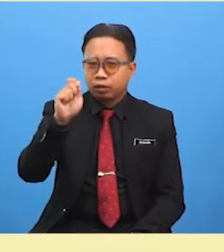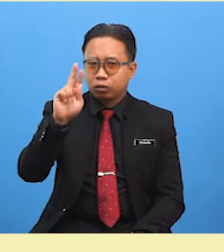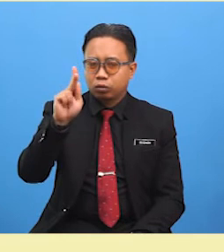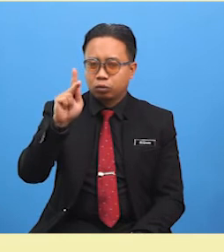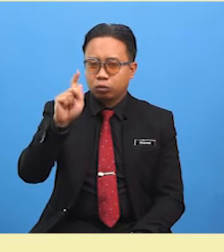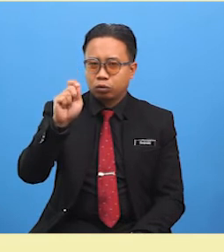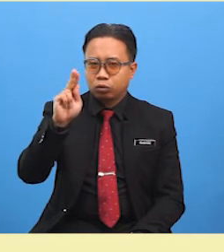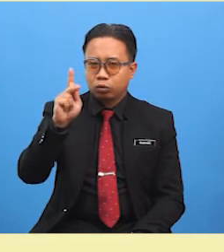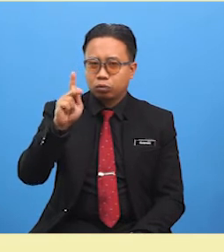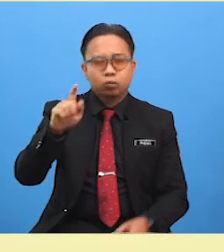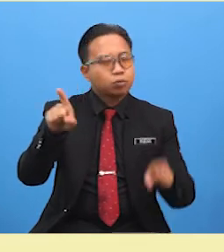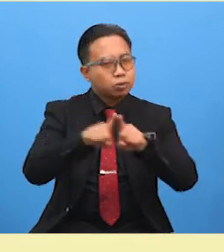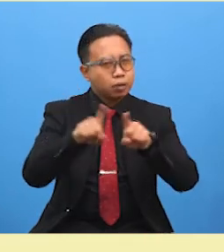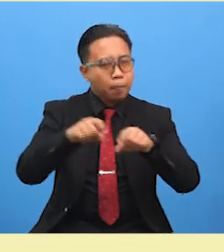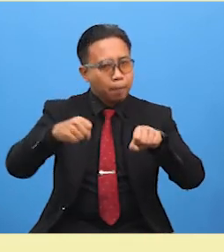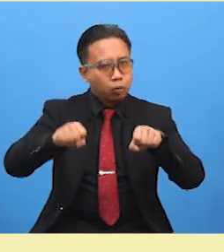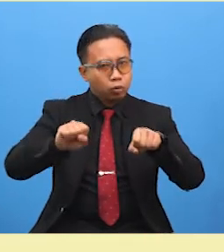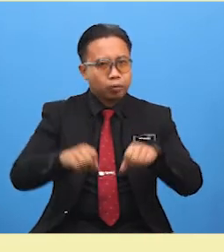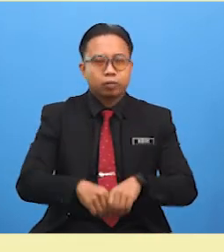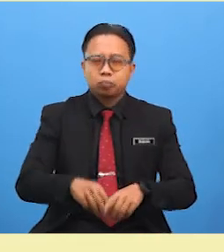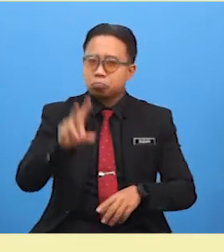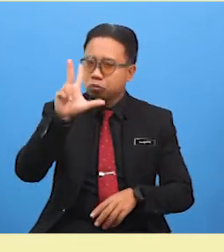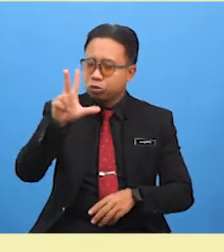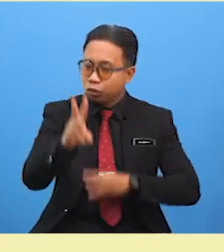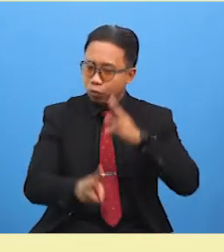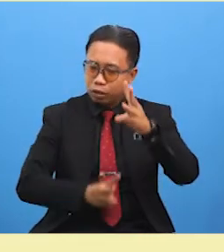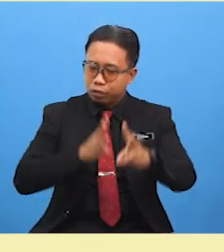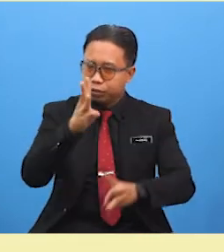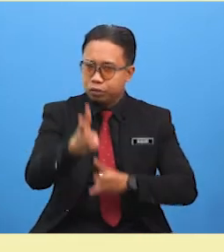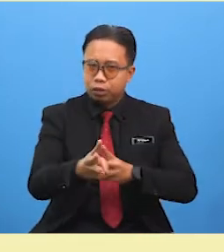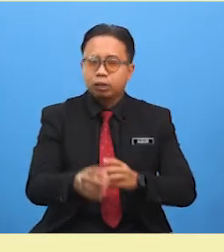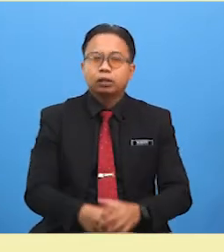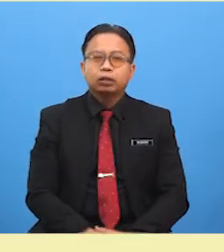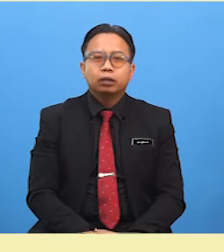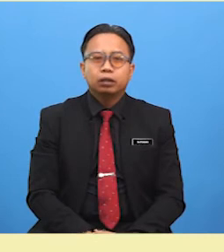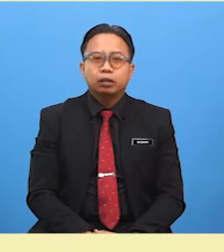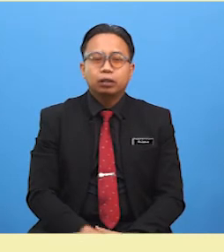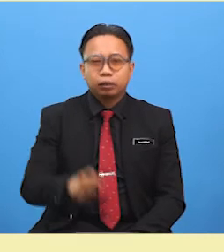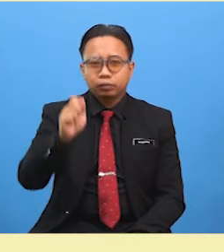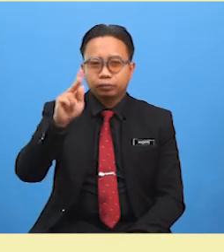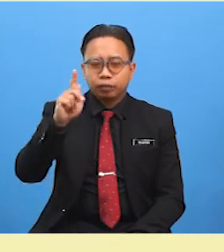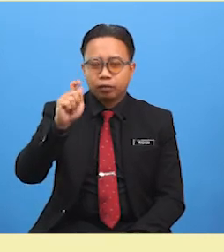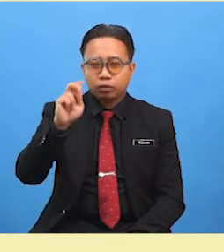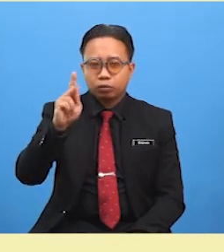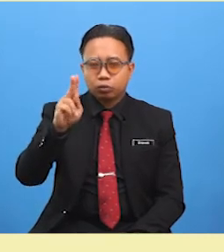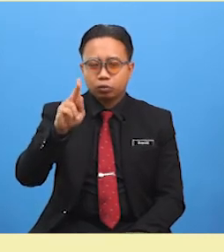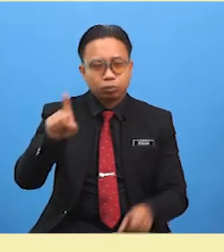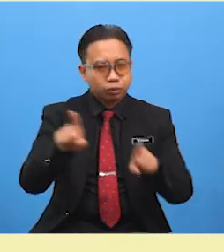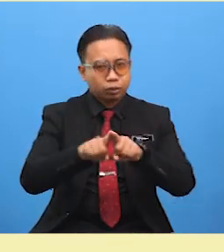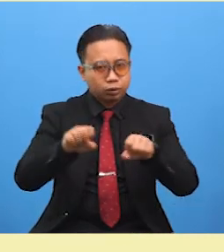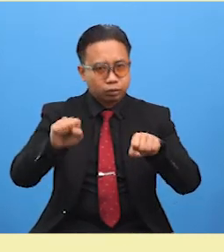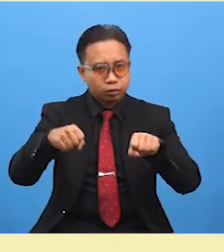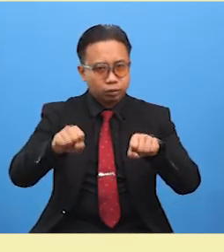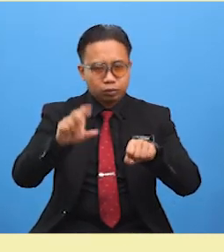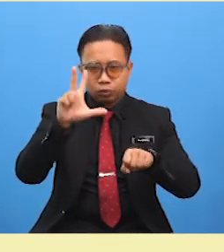A tuk-tuk is like a motorbike with 3 wheels. A tuk-tuk is like a